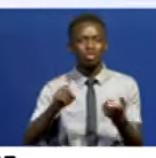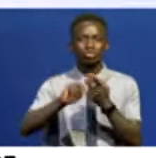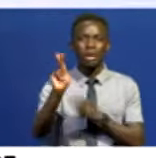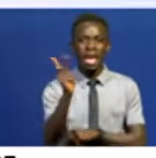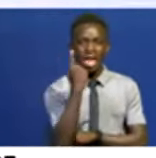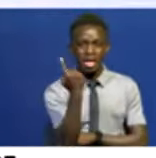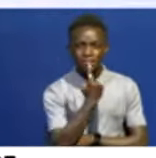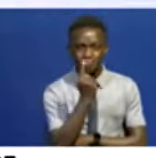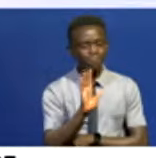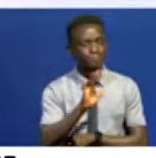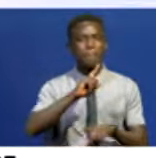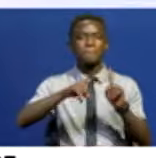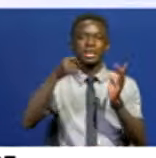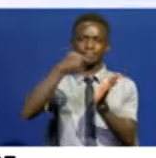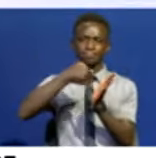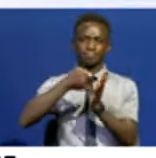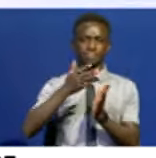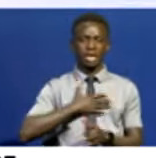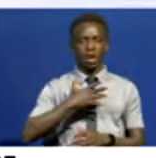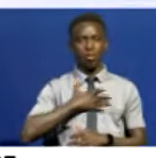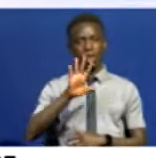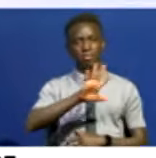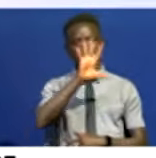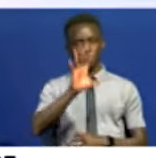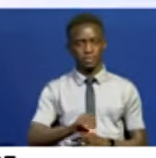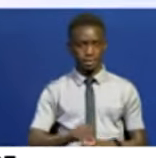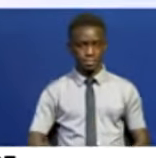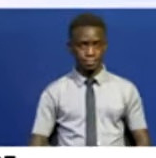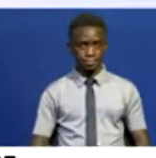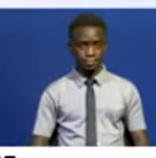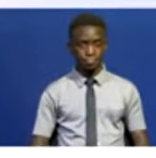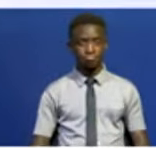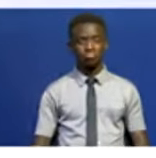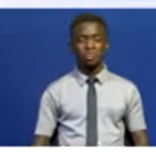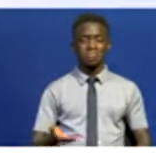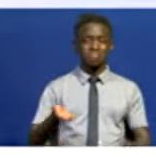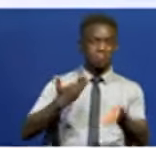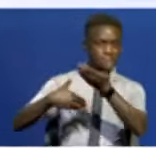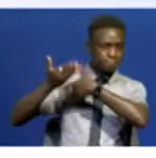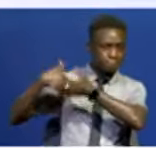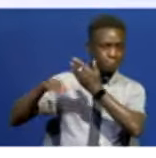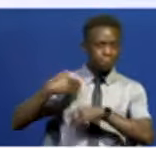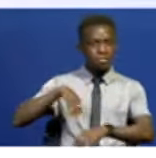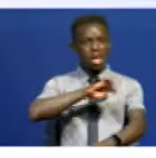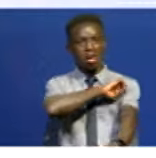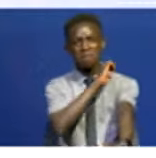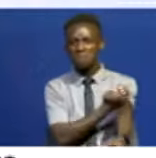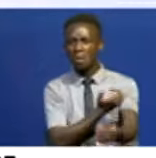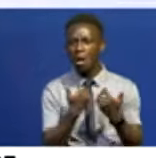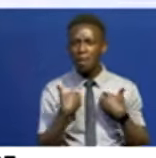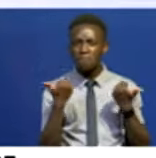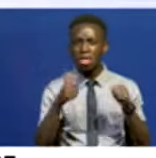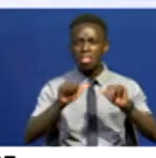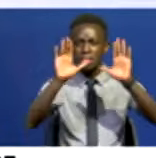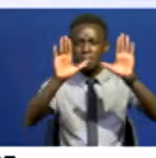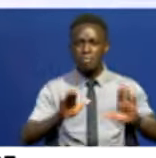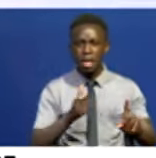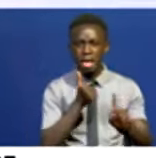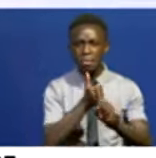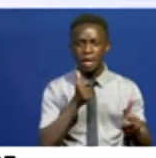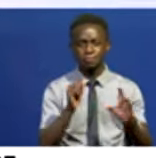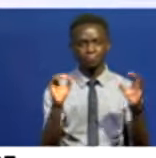to our region as well. Previous efforts have not had a significant impact, and pharma